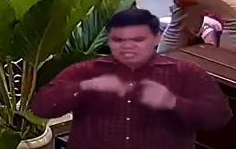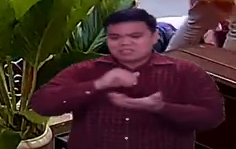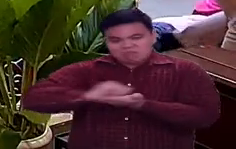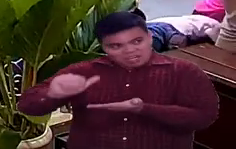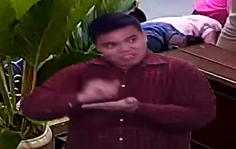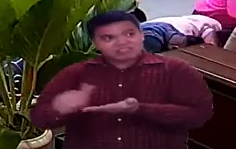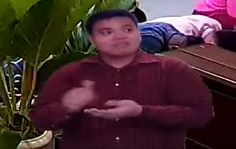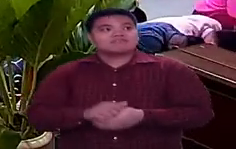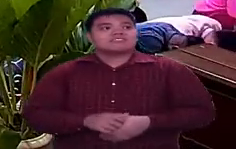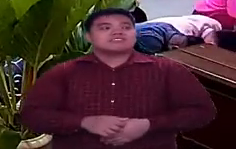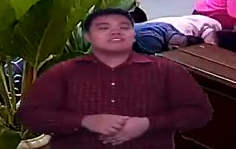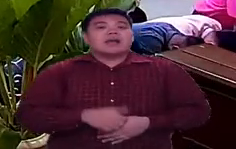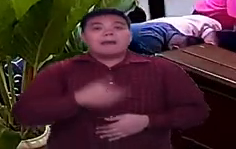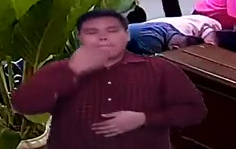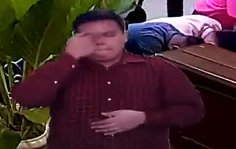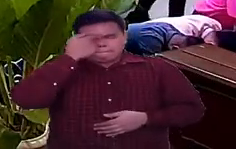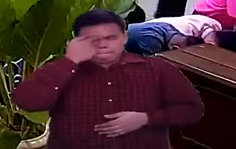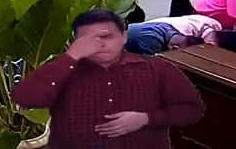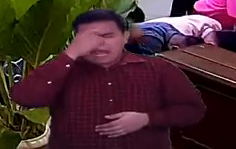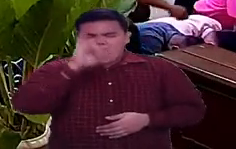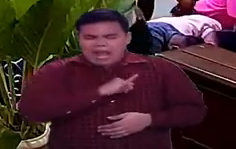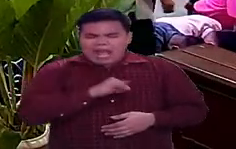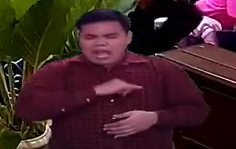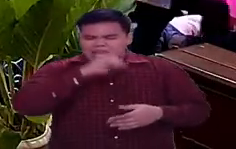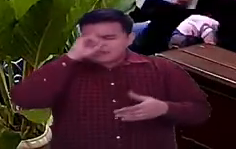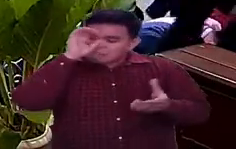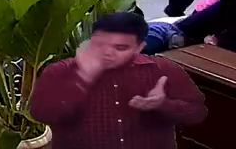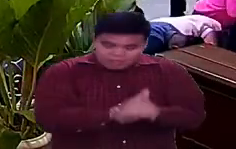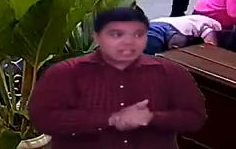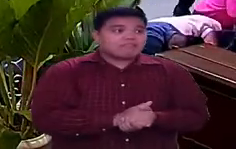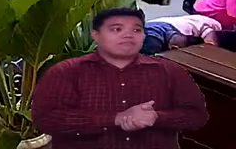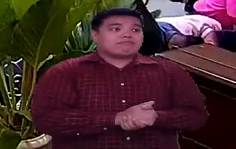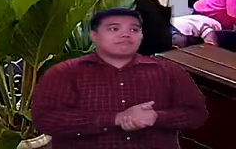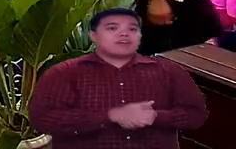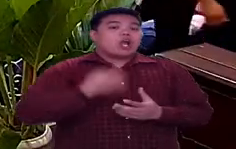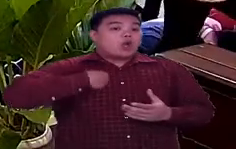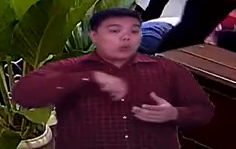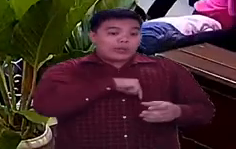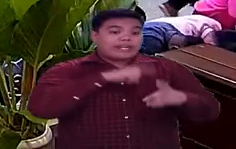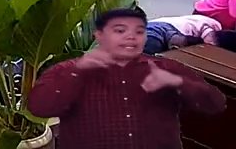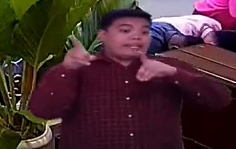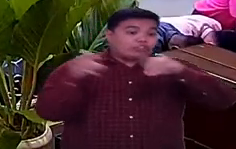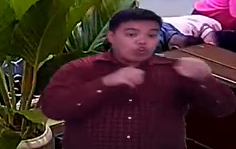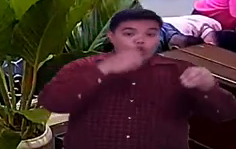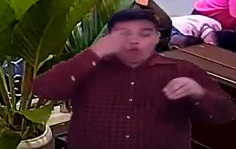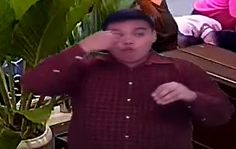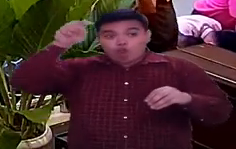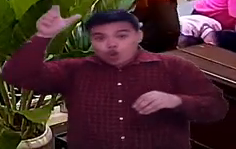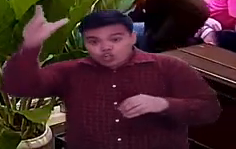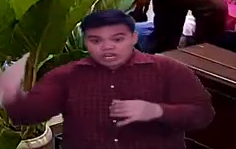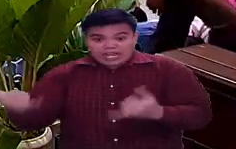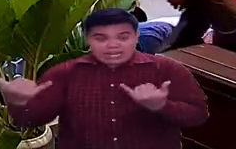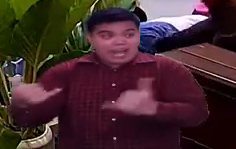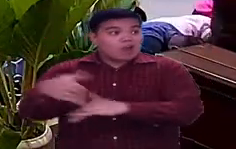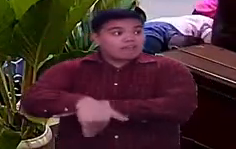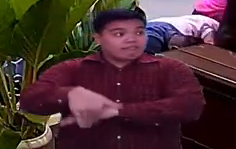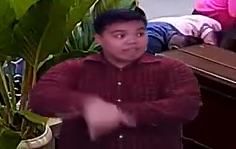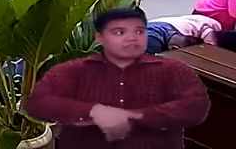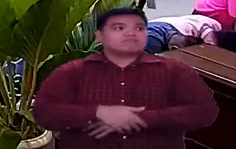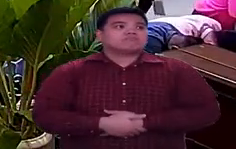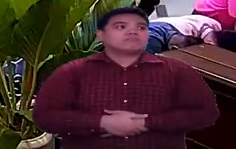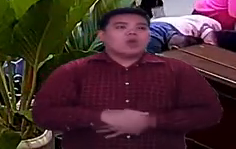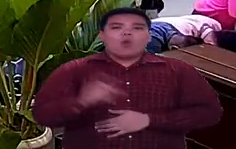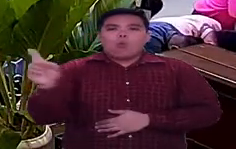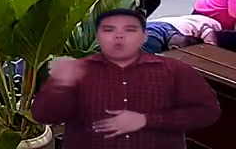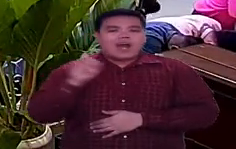anymore. Because I believe if we just do what we need to do tonight, from